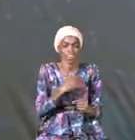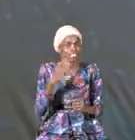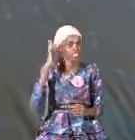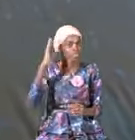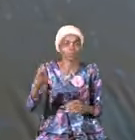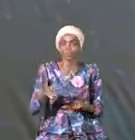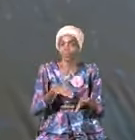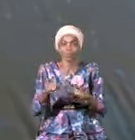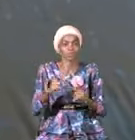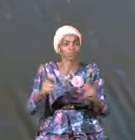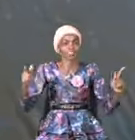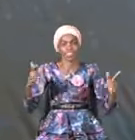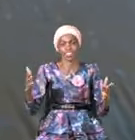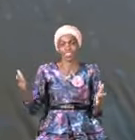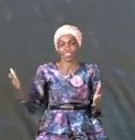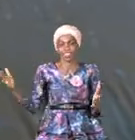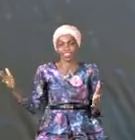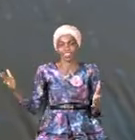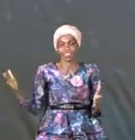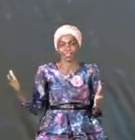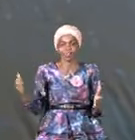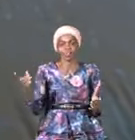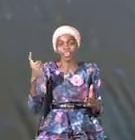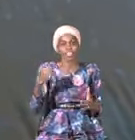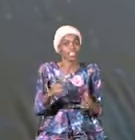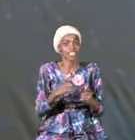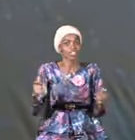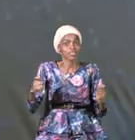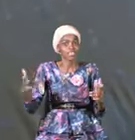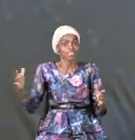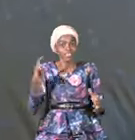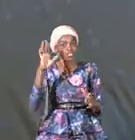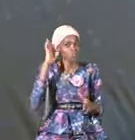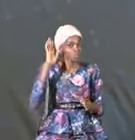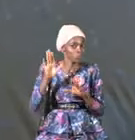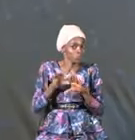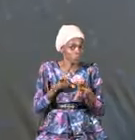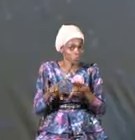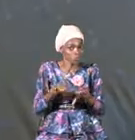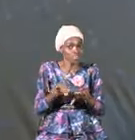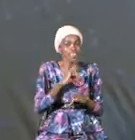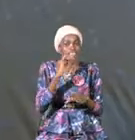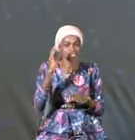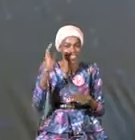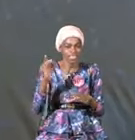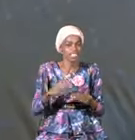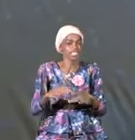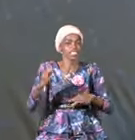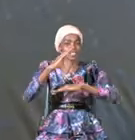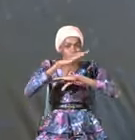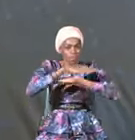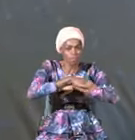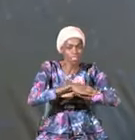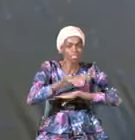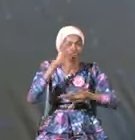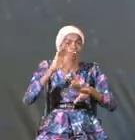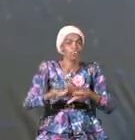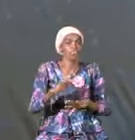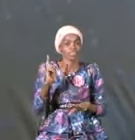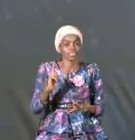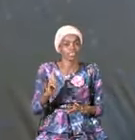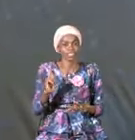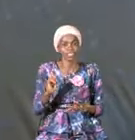do exploits. The exploits that you do is based on the extent to which you have invested